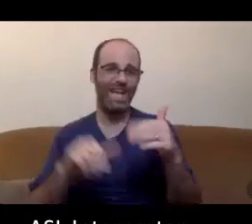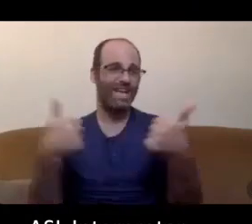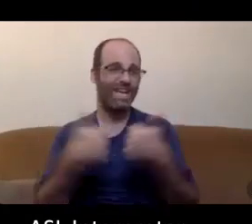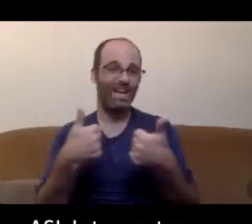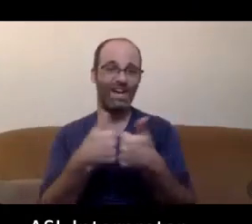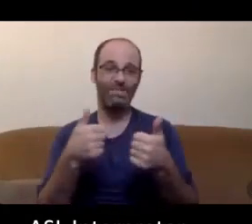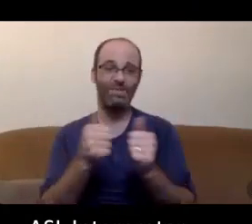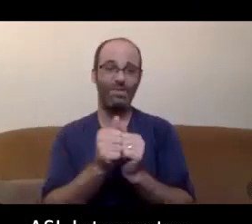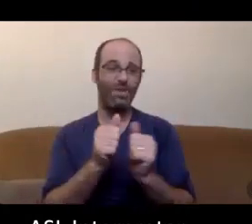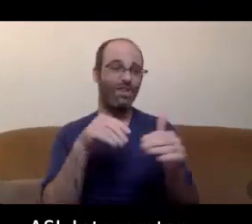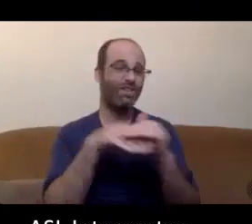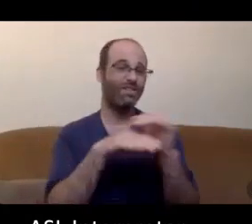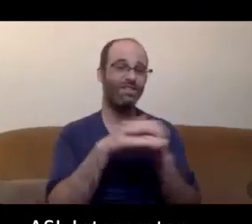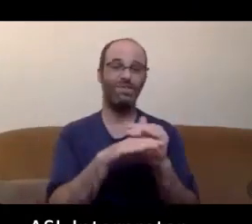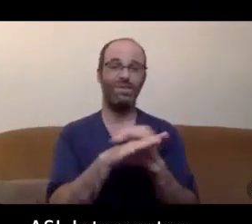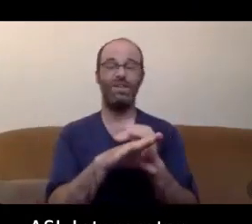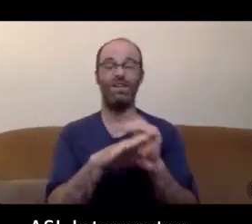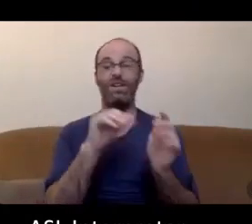also because